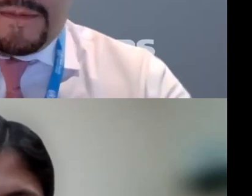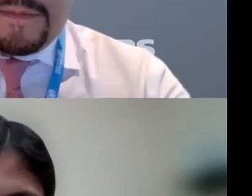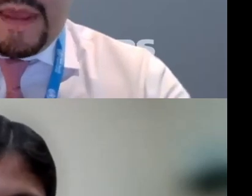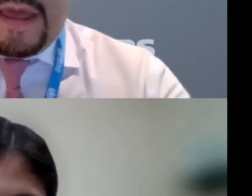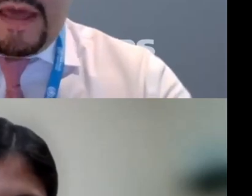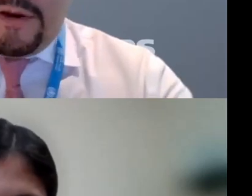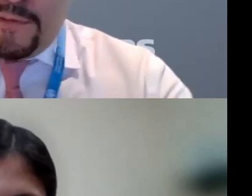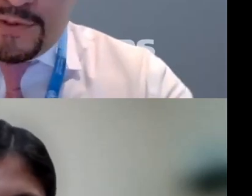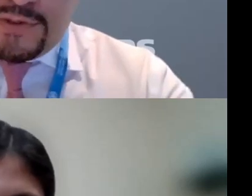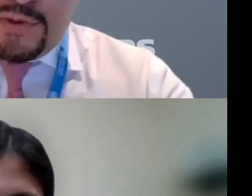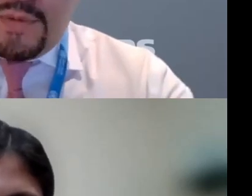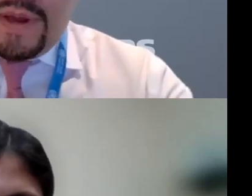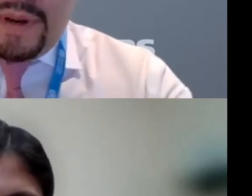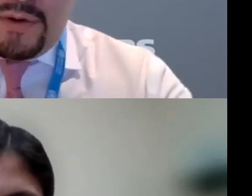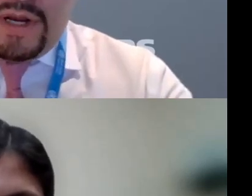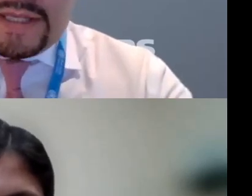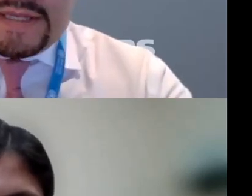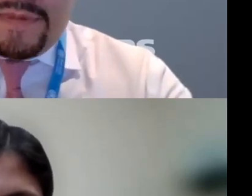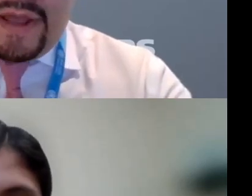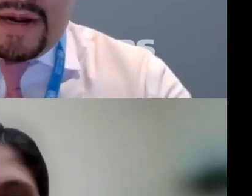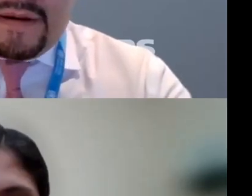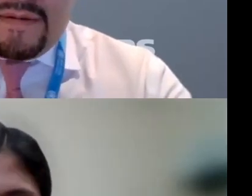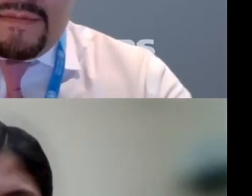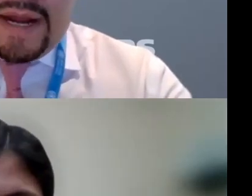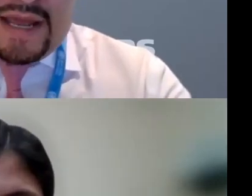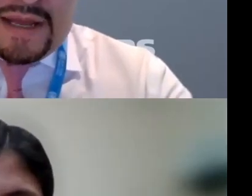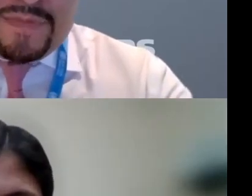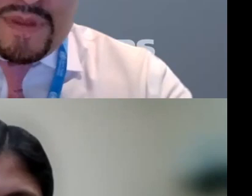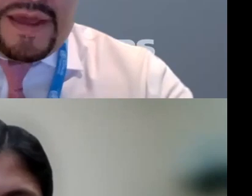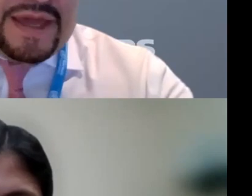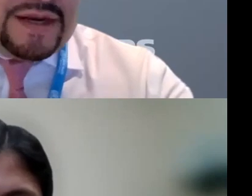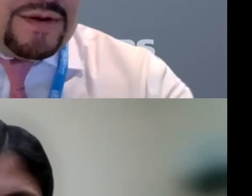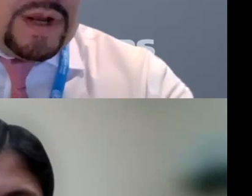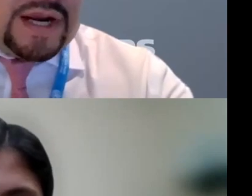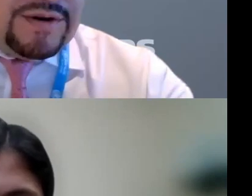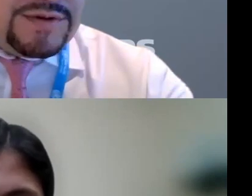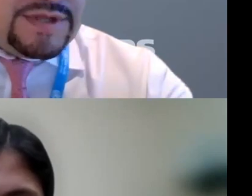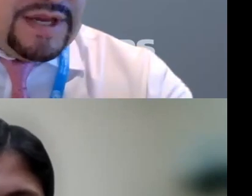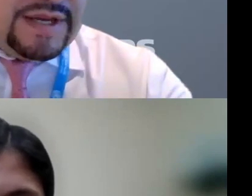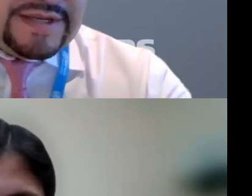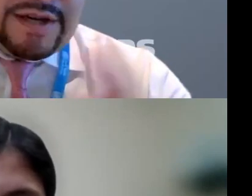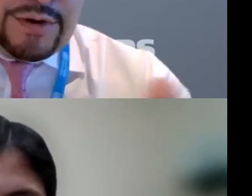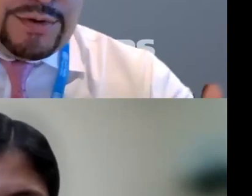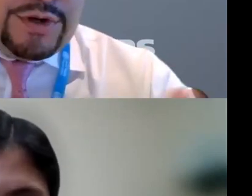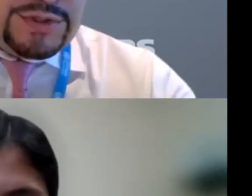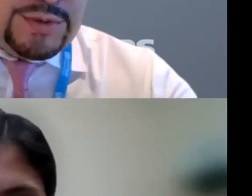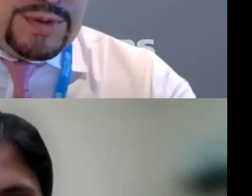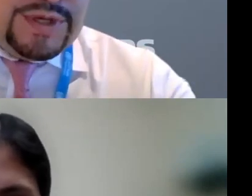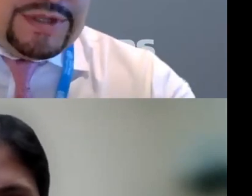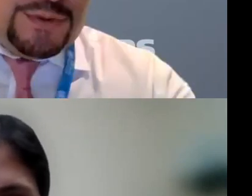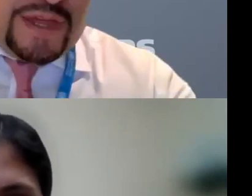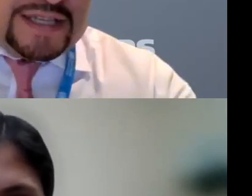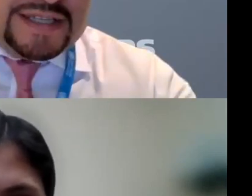as well. And of course, to my PAHO colleagues, Mariana, and Juan Carlos. And how now